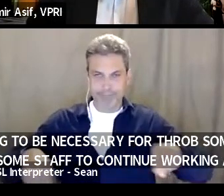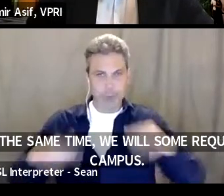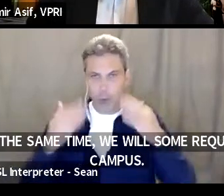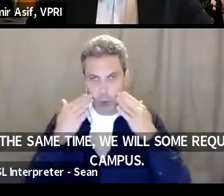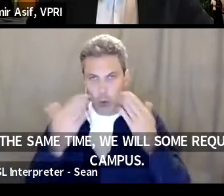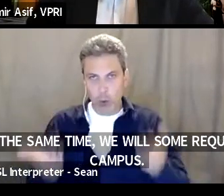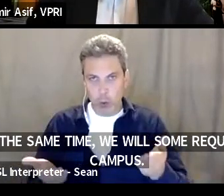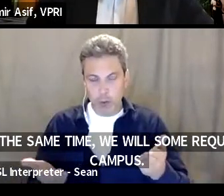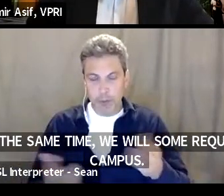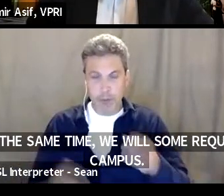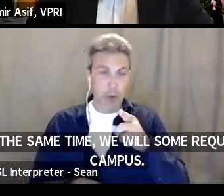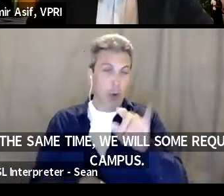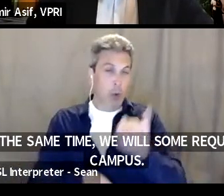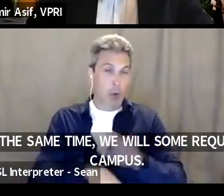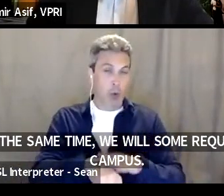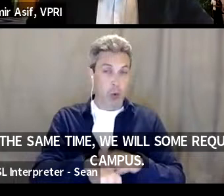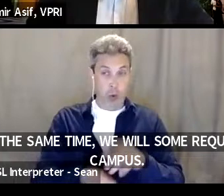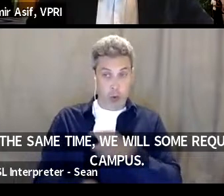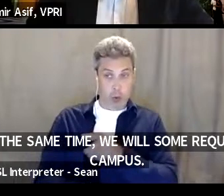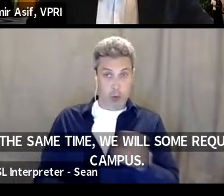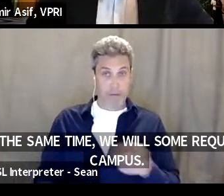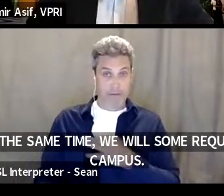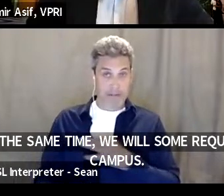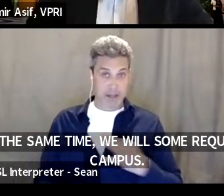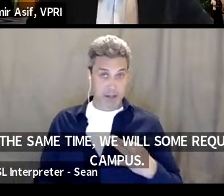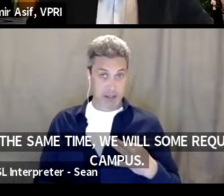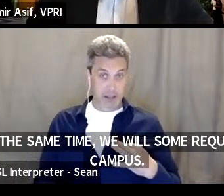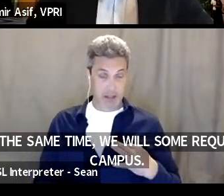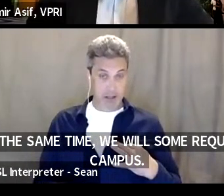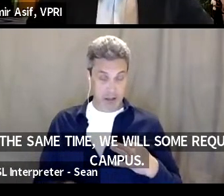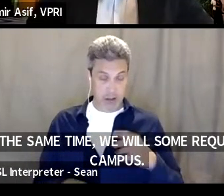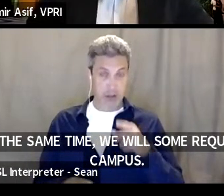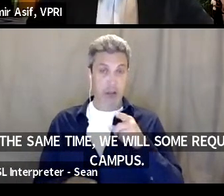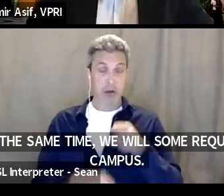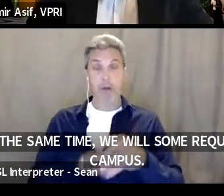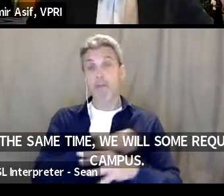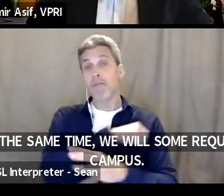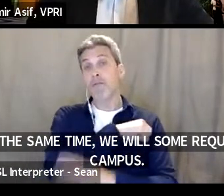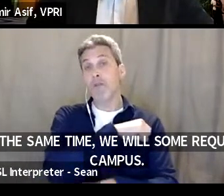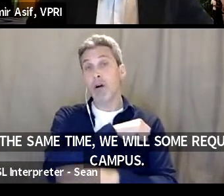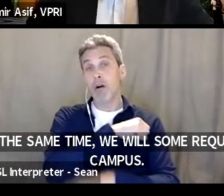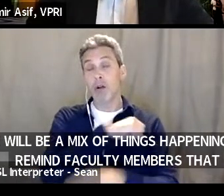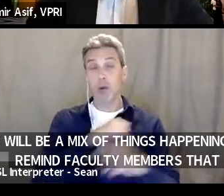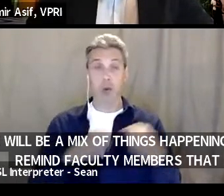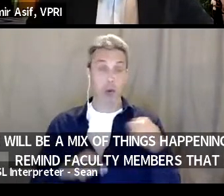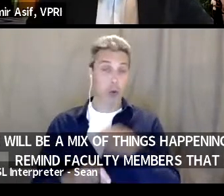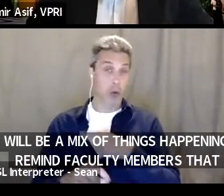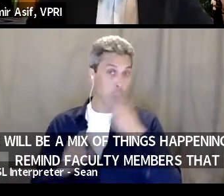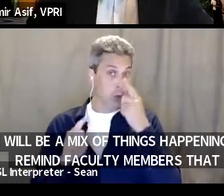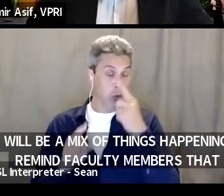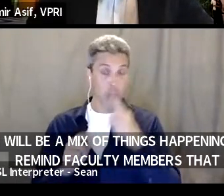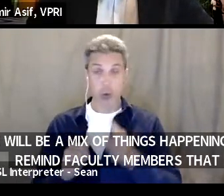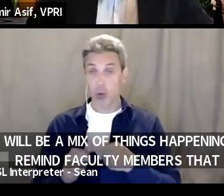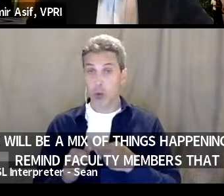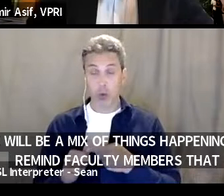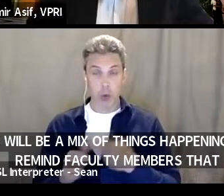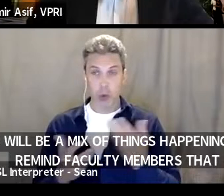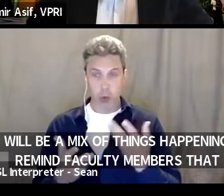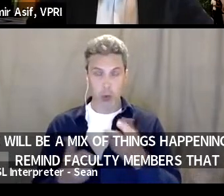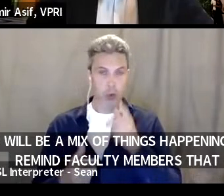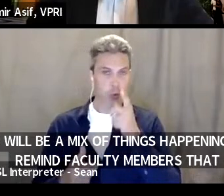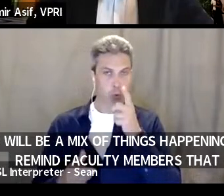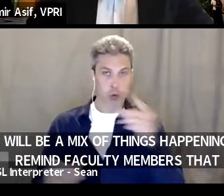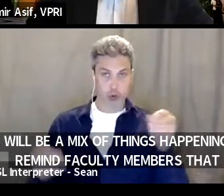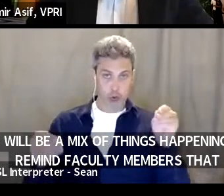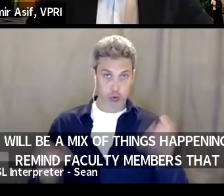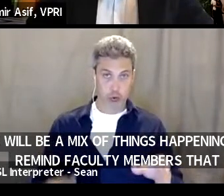remind faculty members that the way we organized the fall was to start with a poll of instructors. Anyone who was assigned to be